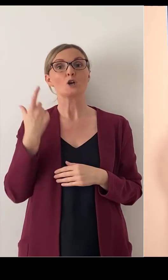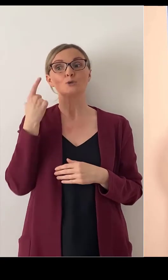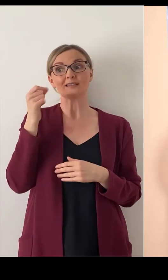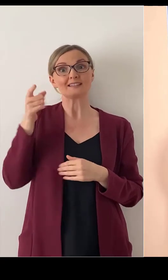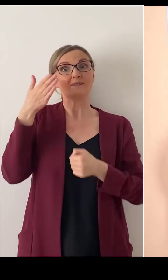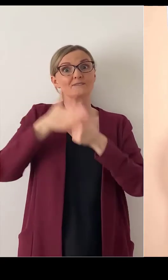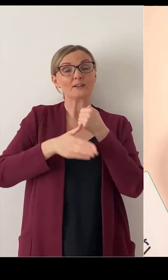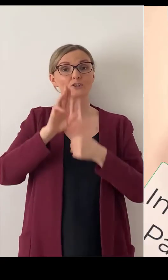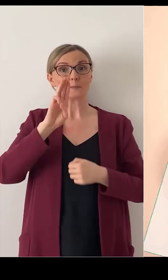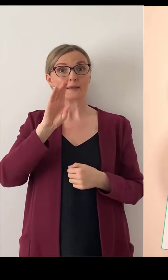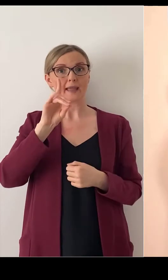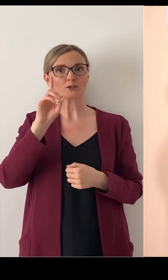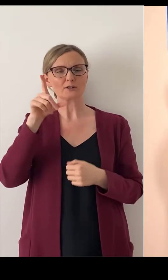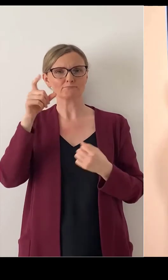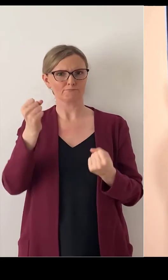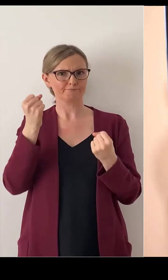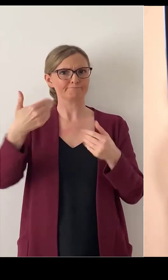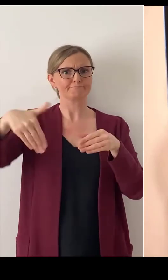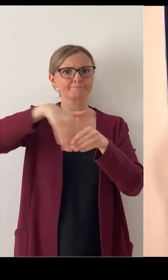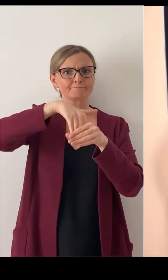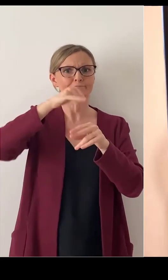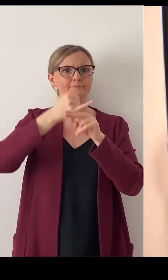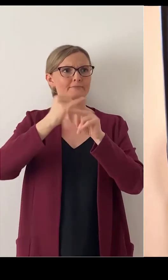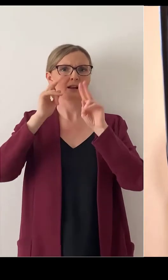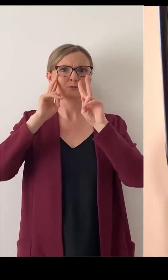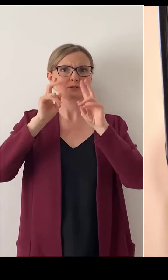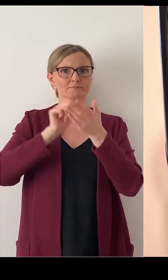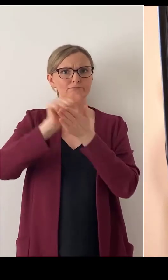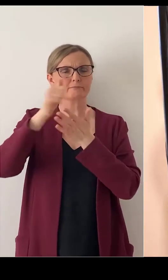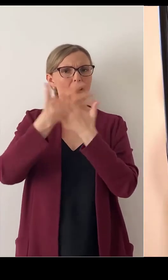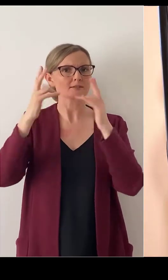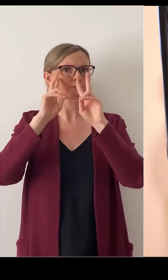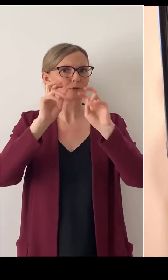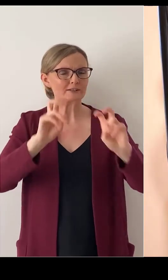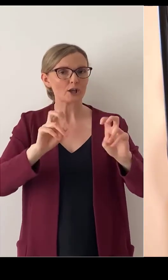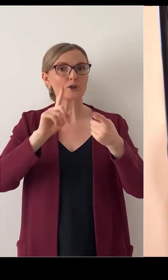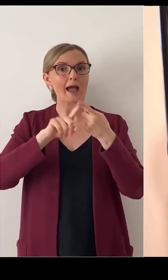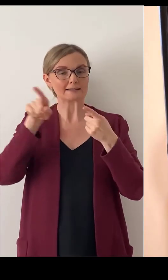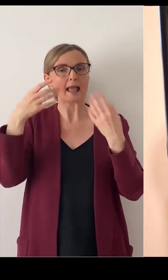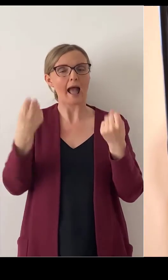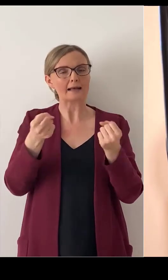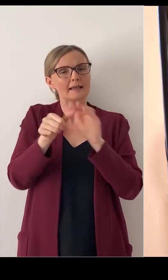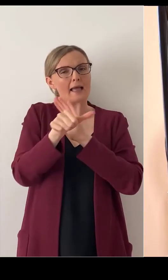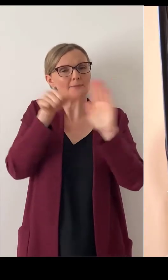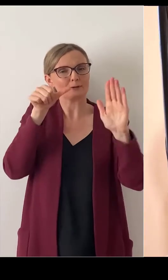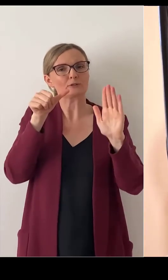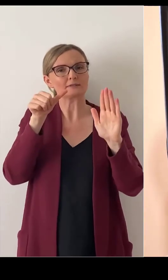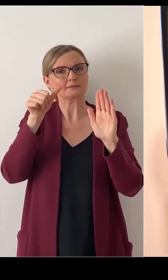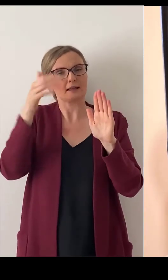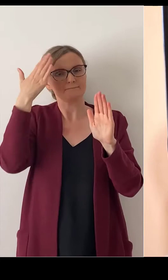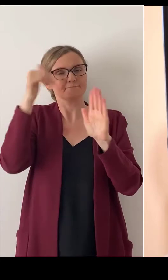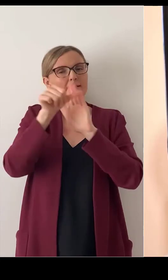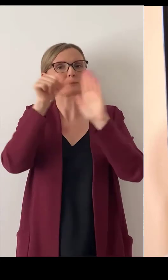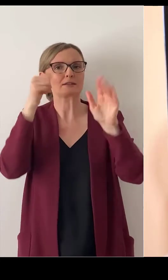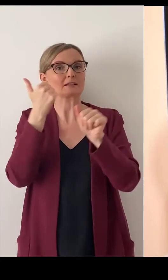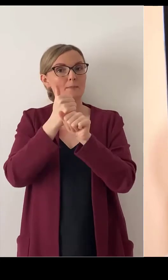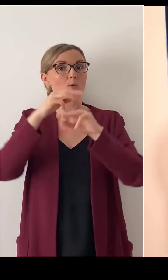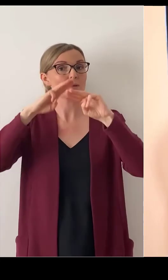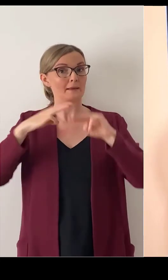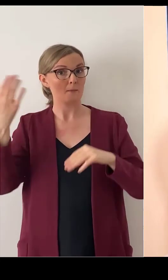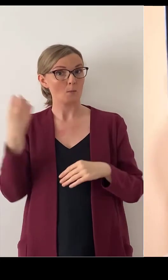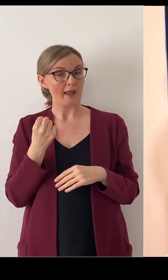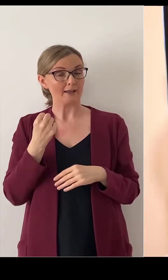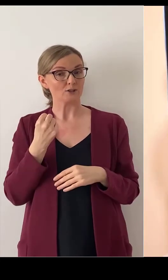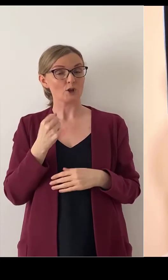a very prolific researcher and he developed expertise on minimum wages. My first question to